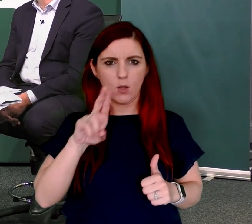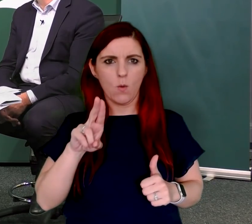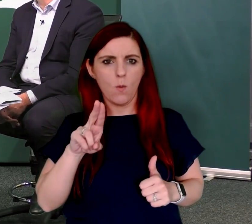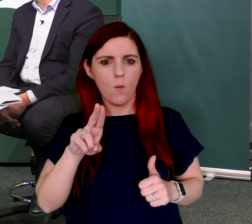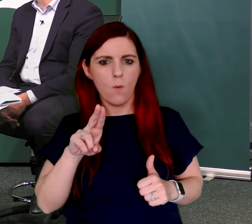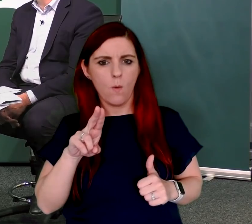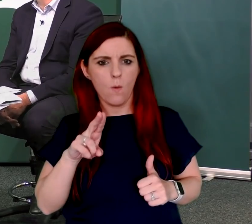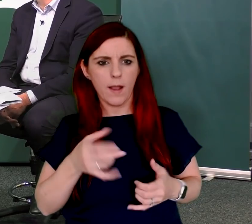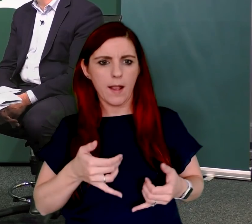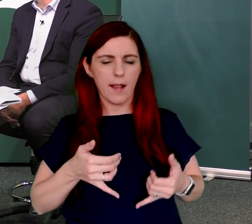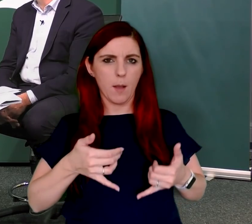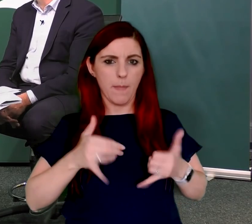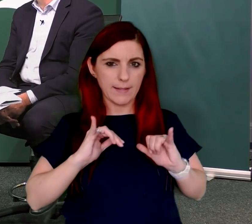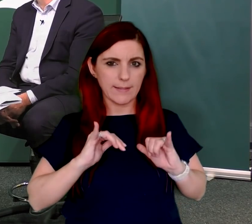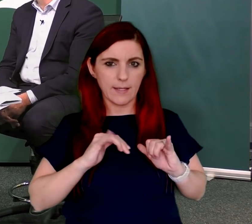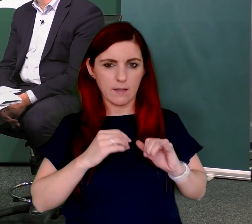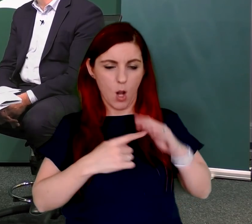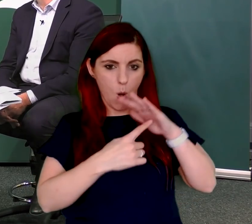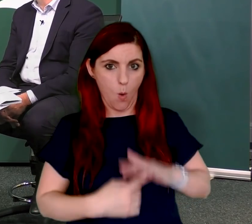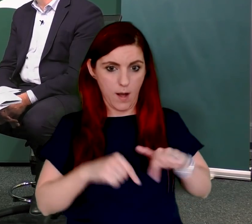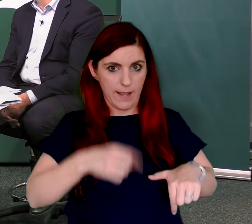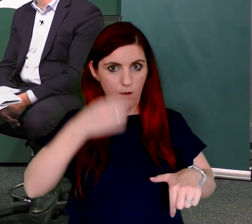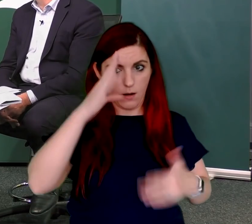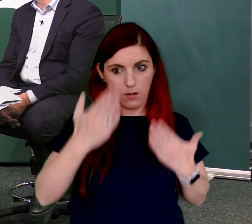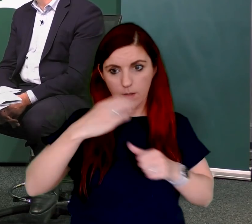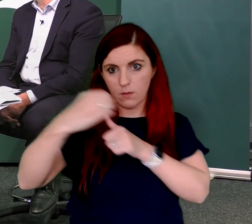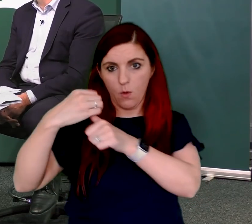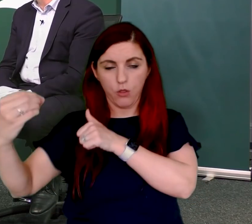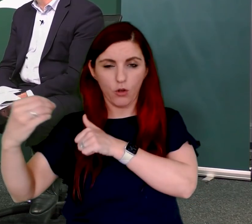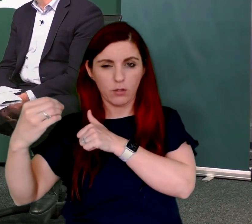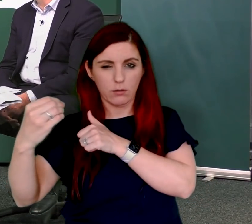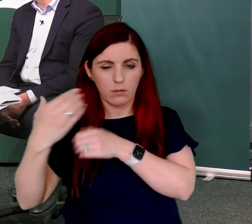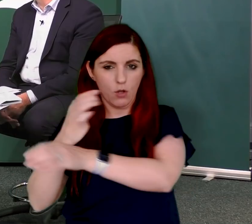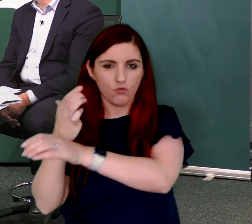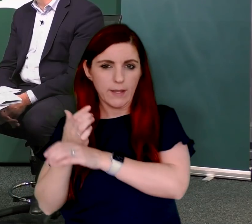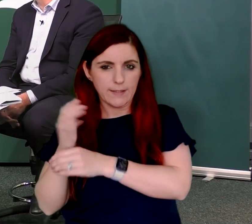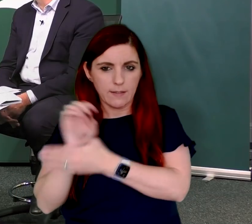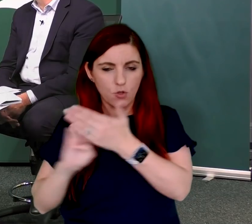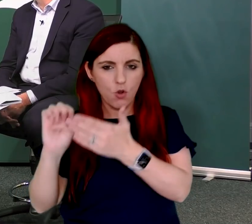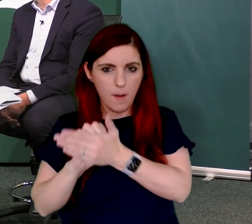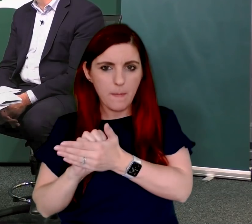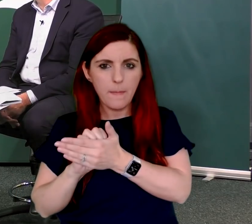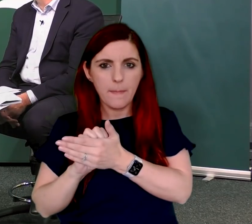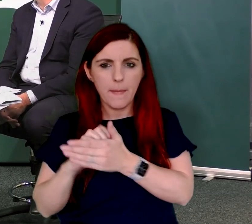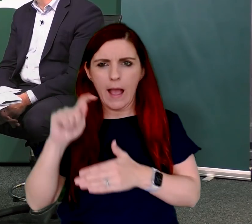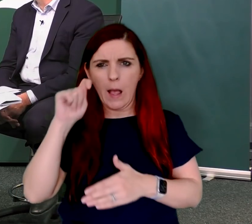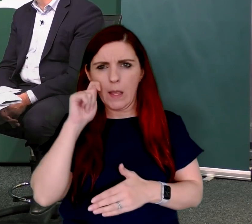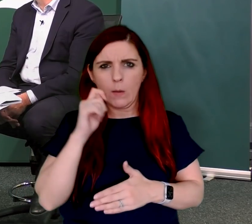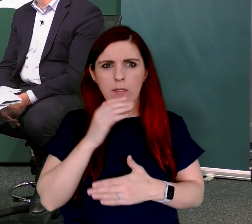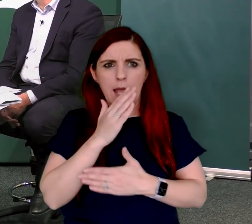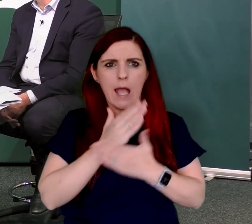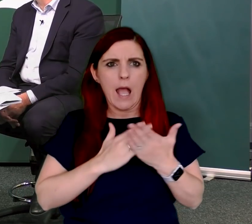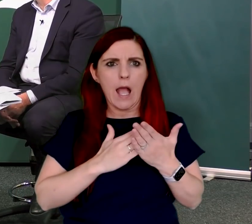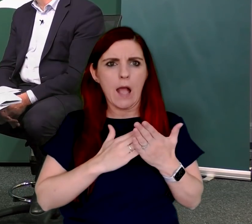in Ireland than in other similar countries. I think it was half the OECD average in 2020.